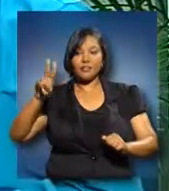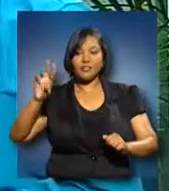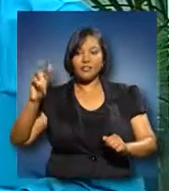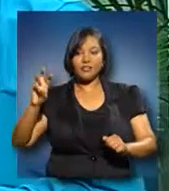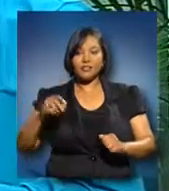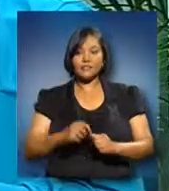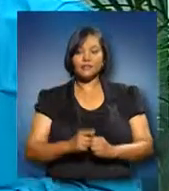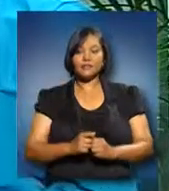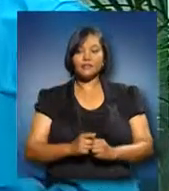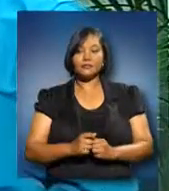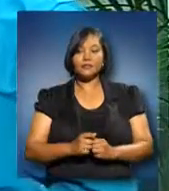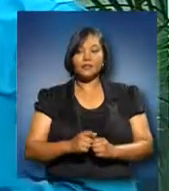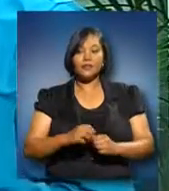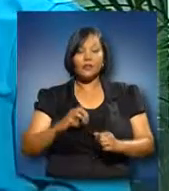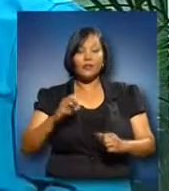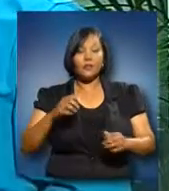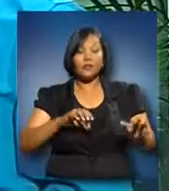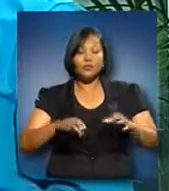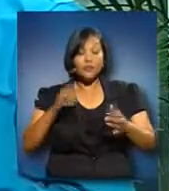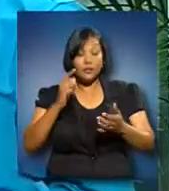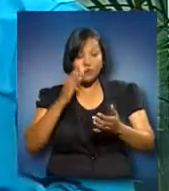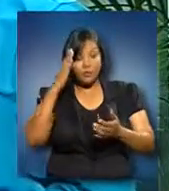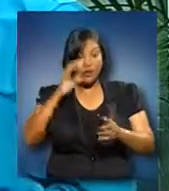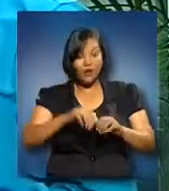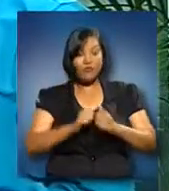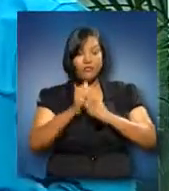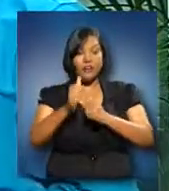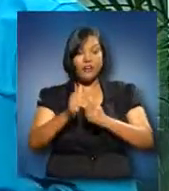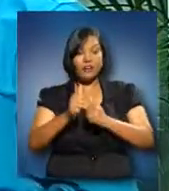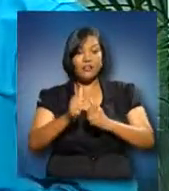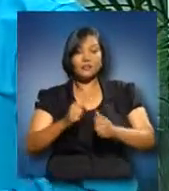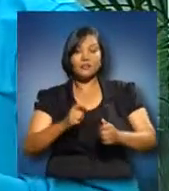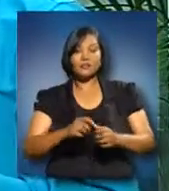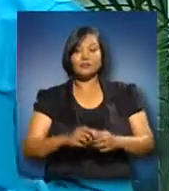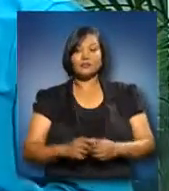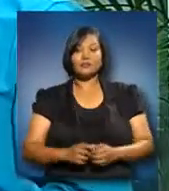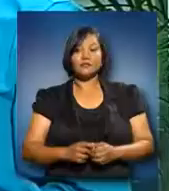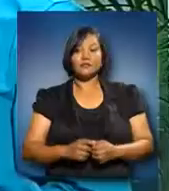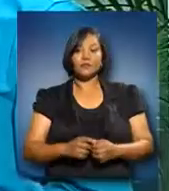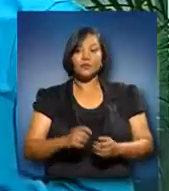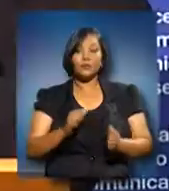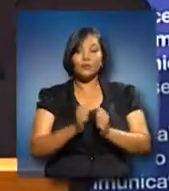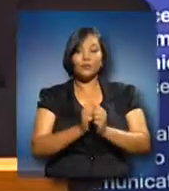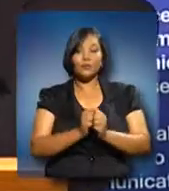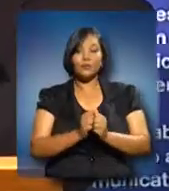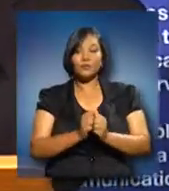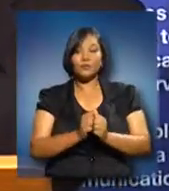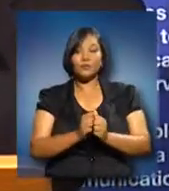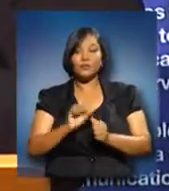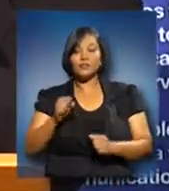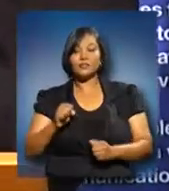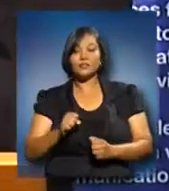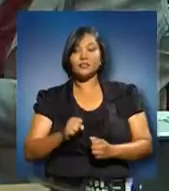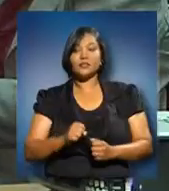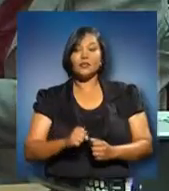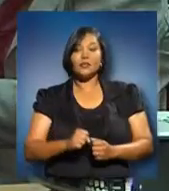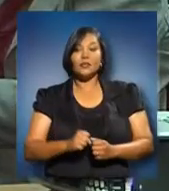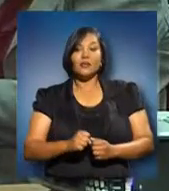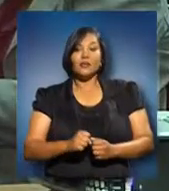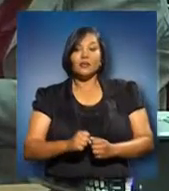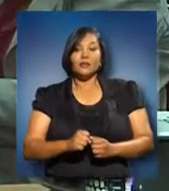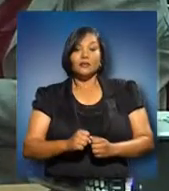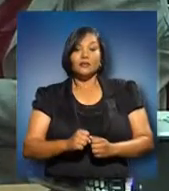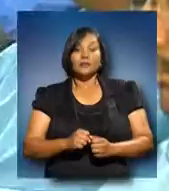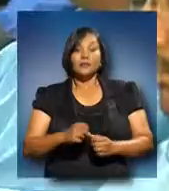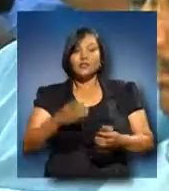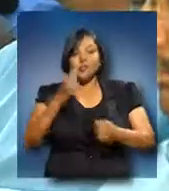on progress being made on the adoption of IPv6 with the ISPs? Just to respond possibly